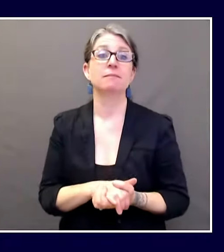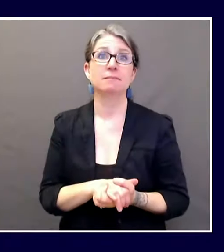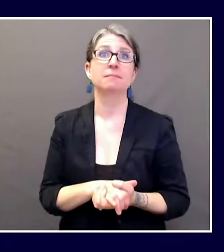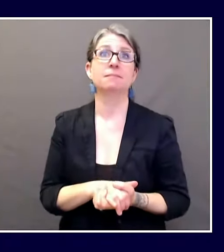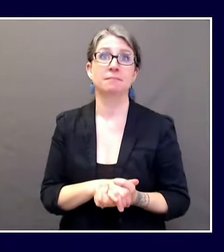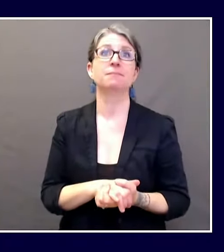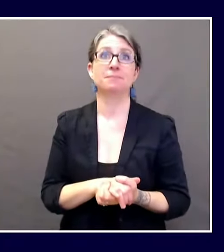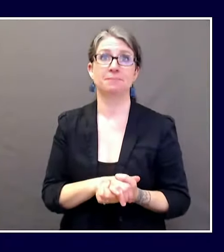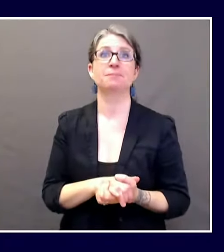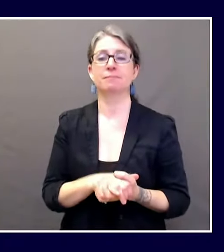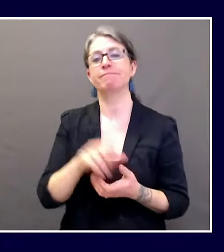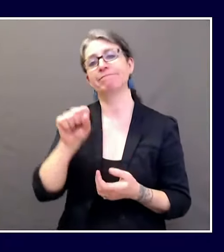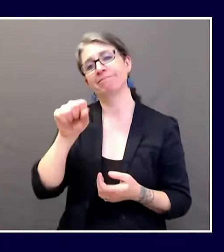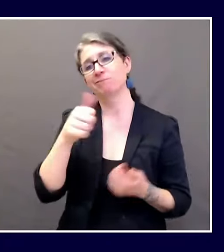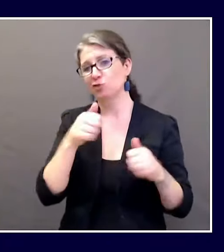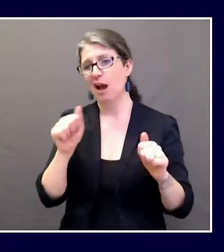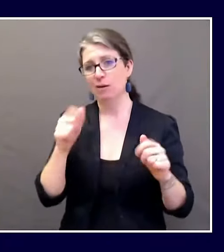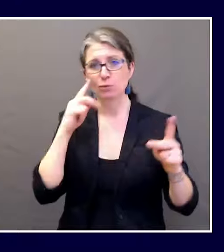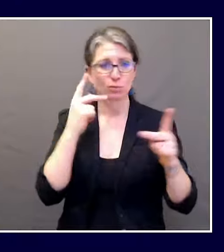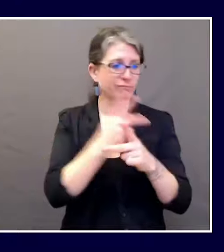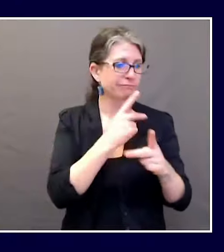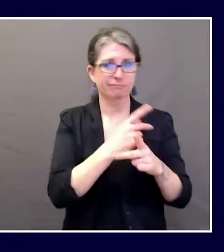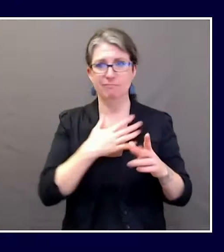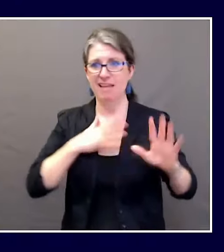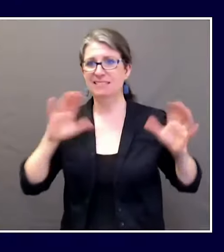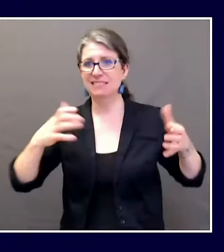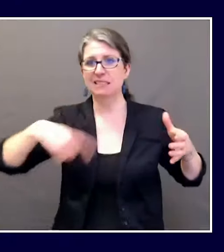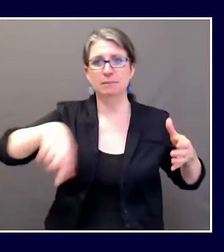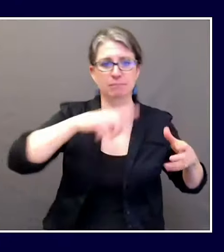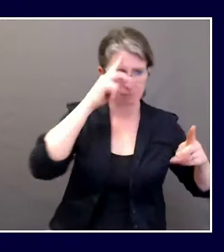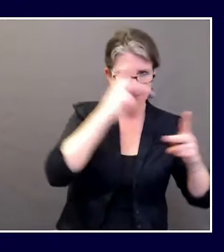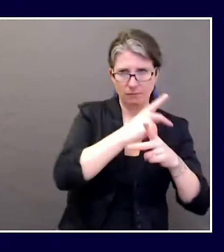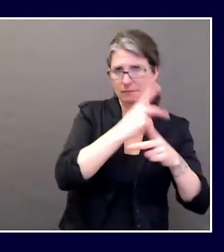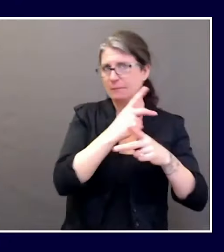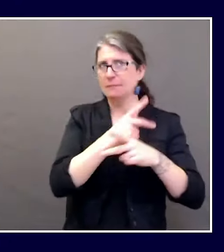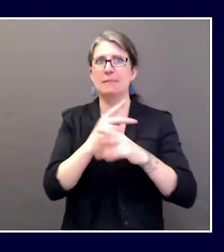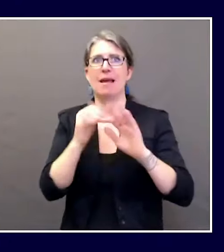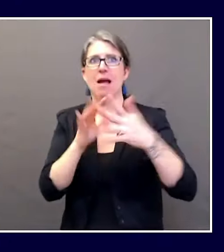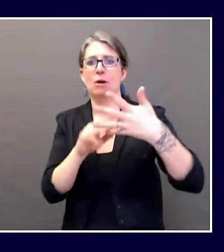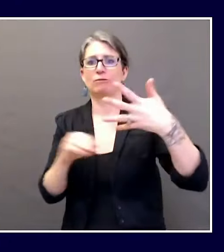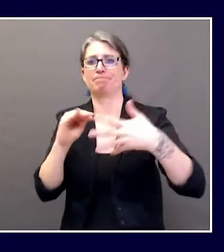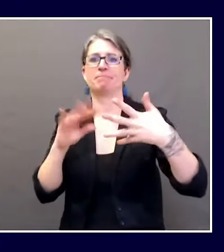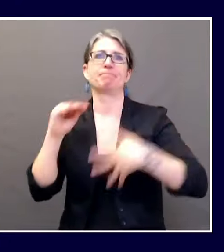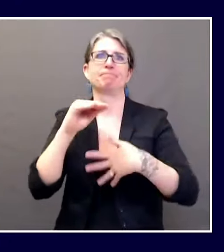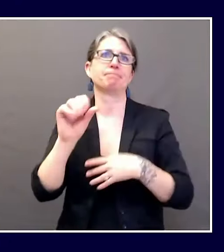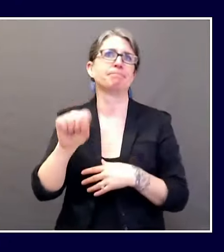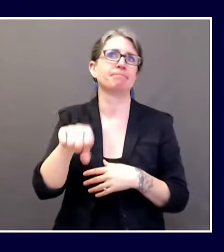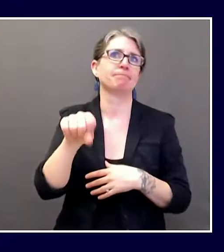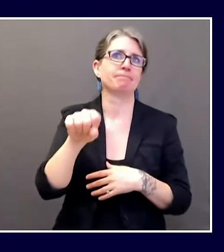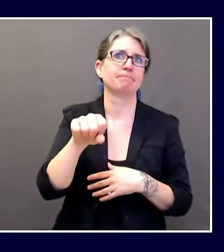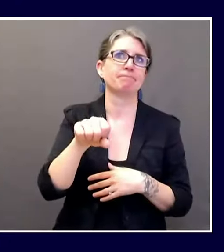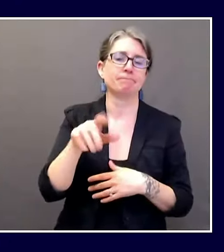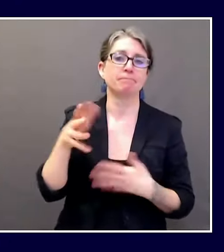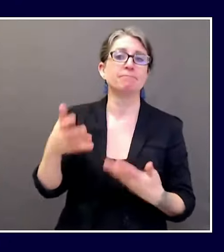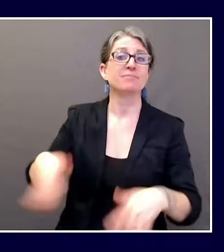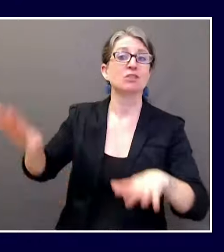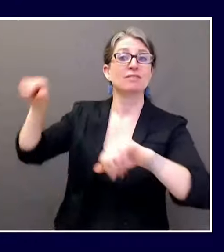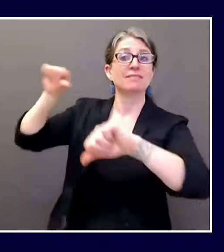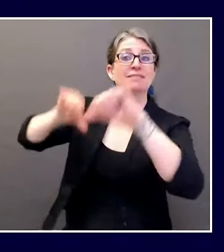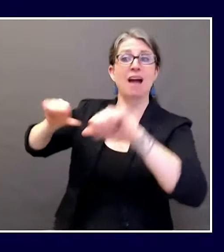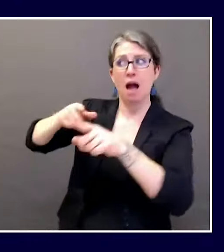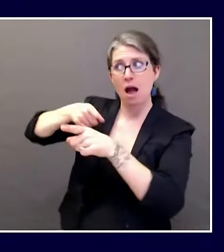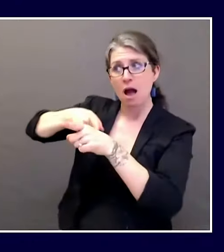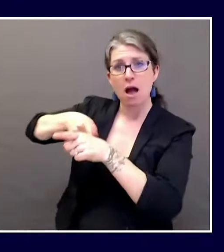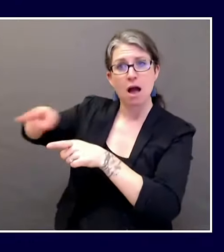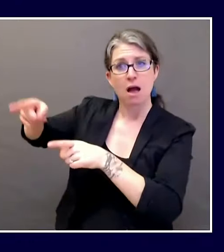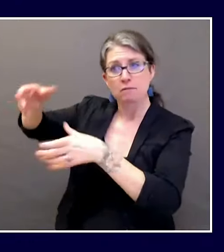those who have certain medical conditions that we know may put them at risk. So we are working with the providers that they